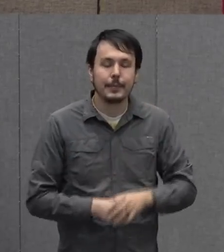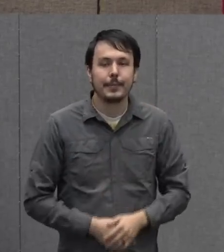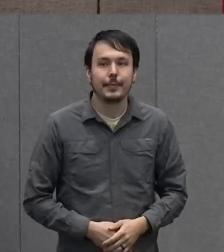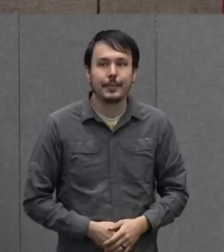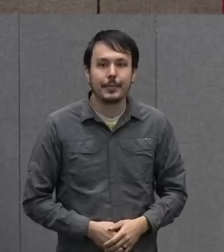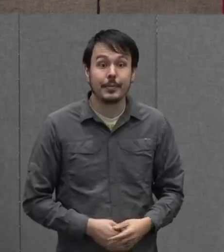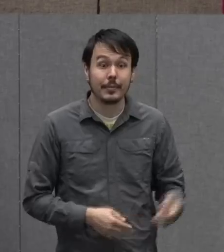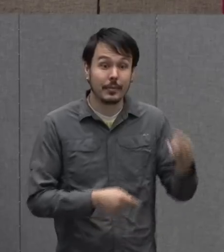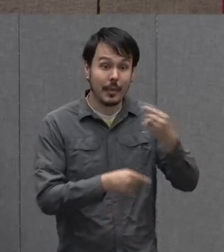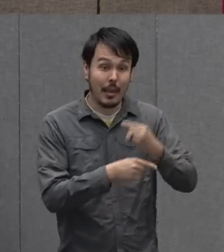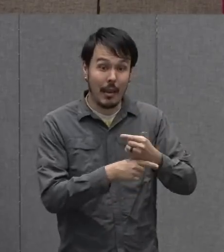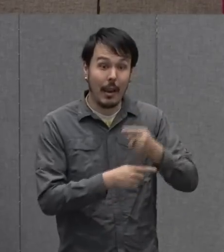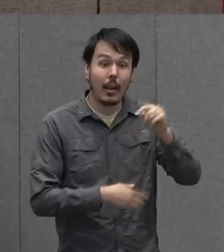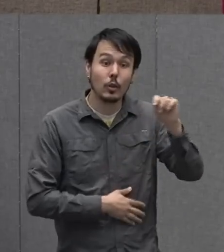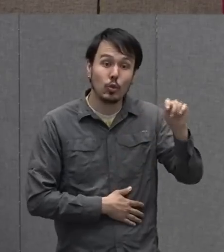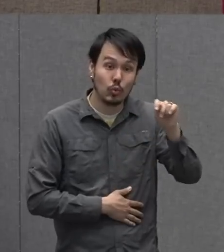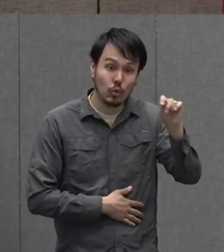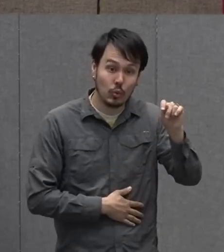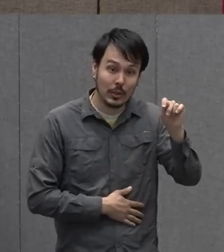Tuesday,